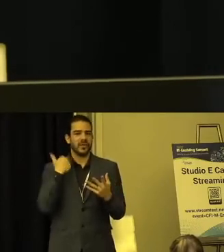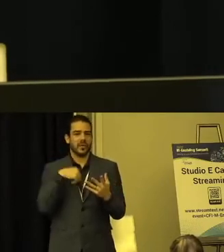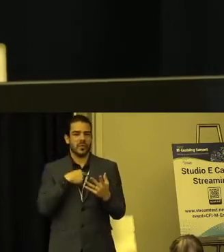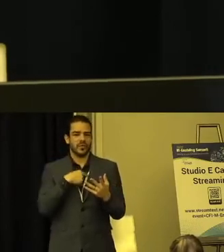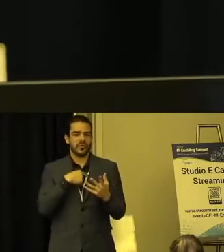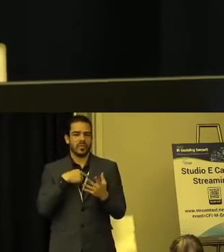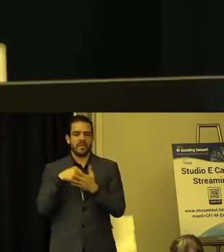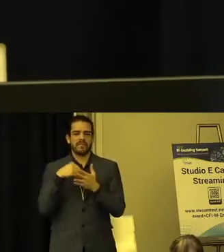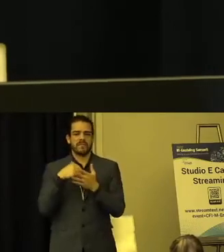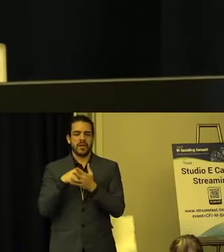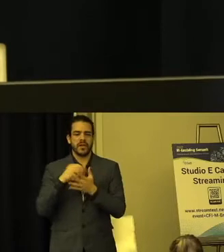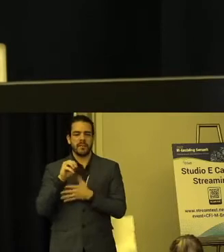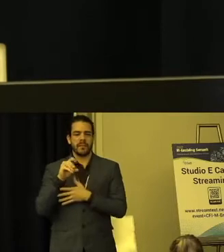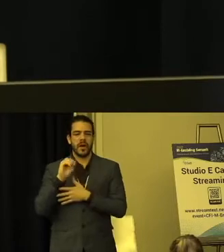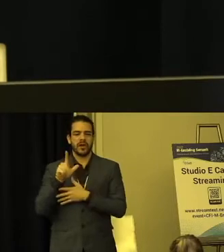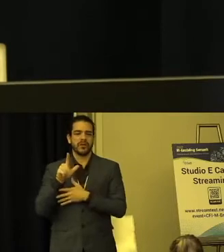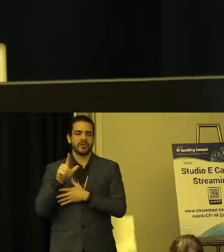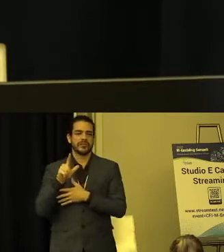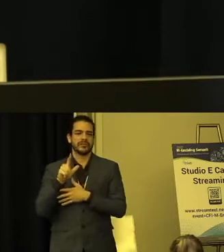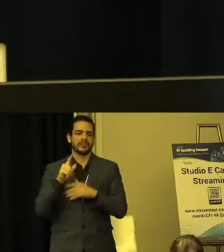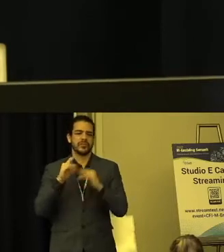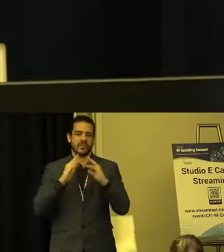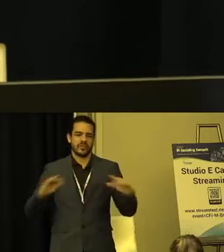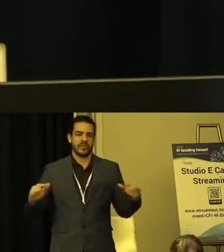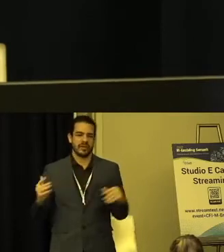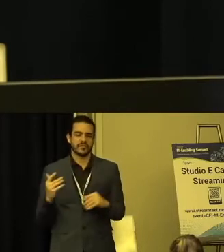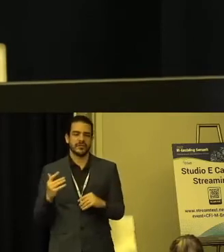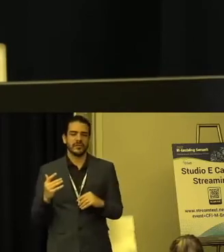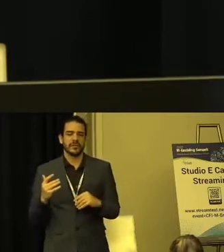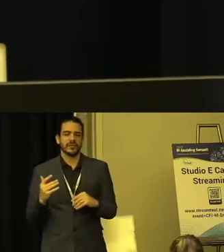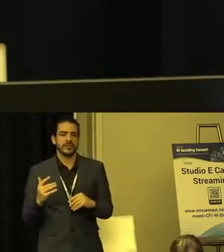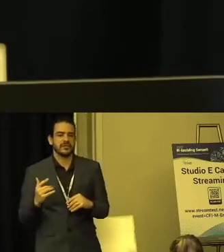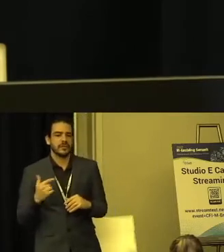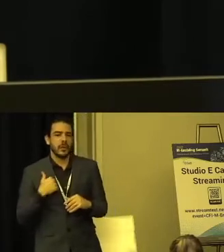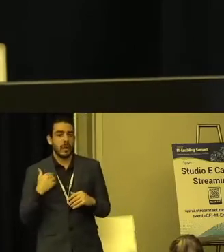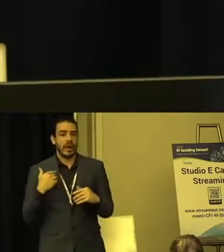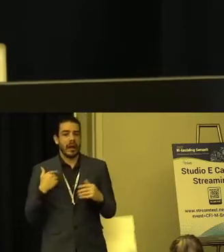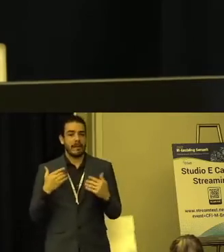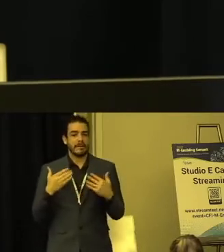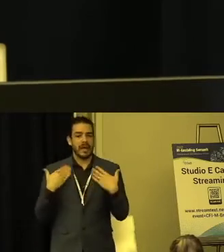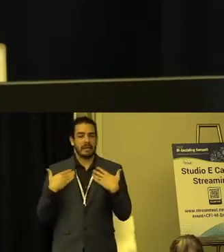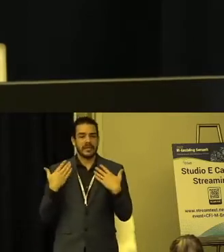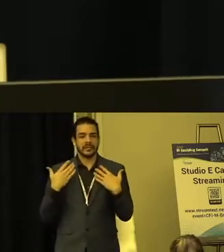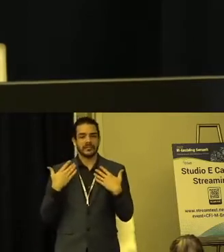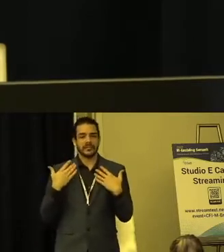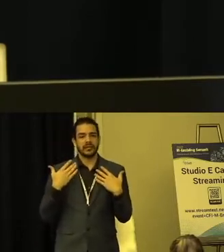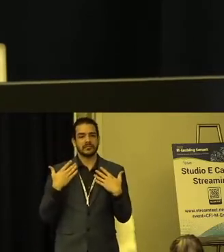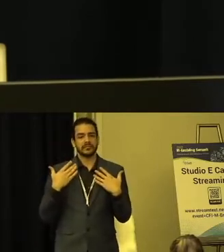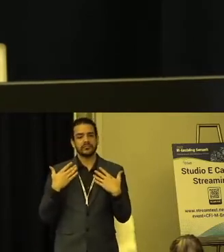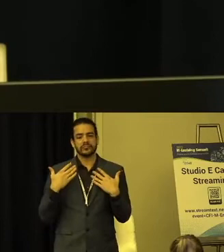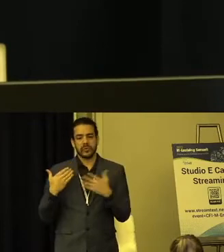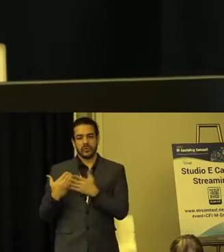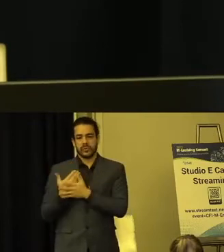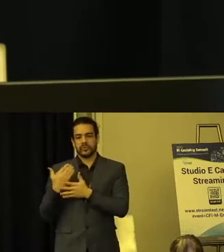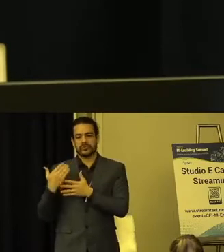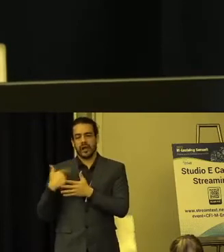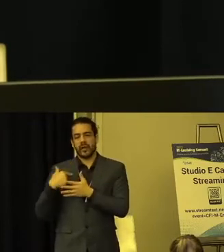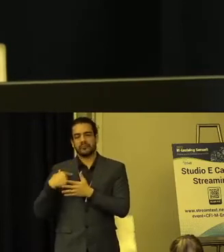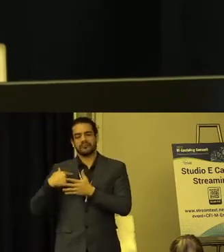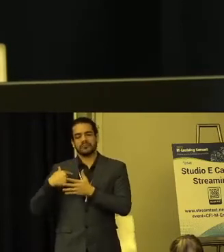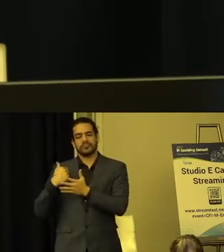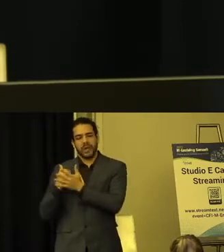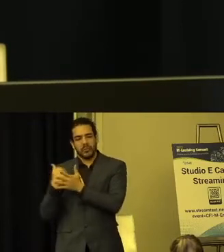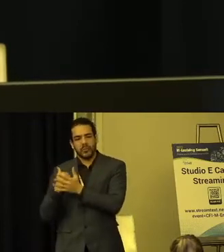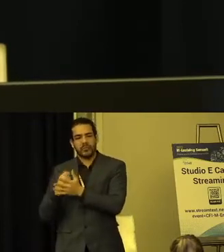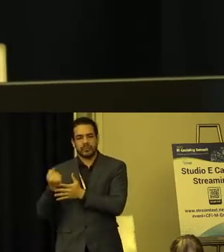funding model, and I'm happy to be orienting my colleagues to that so that they can help carry that forward. But I believe